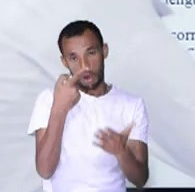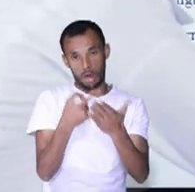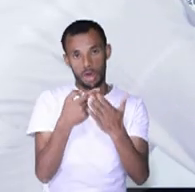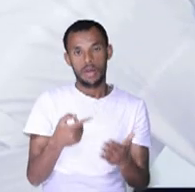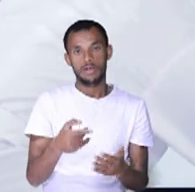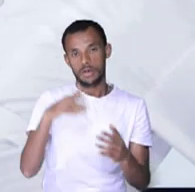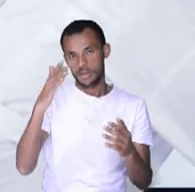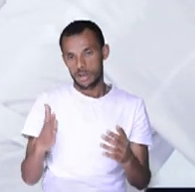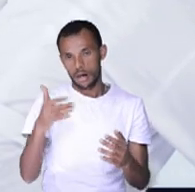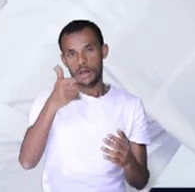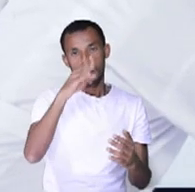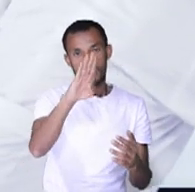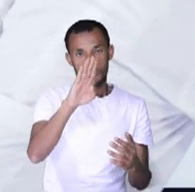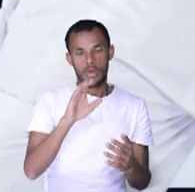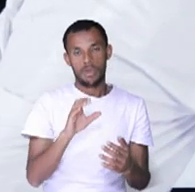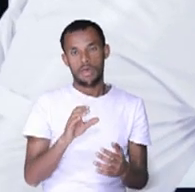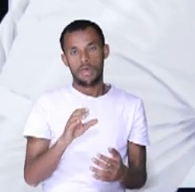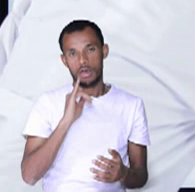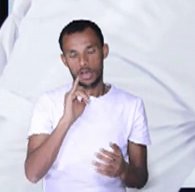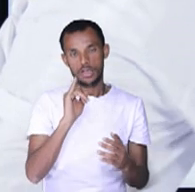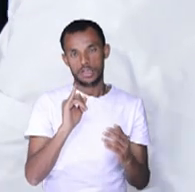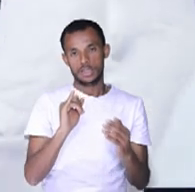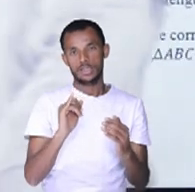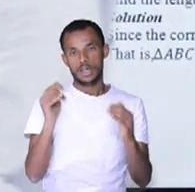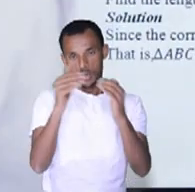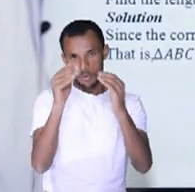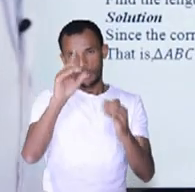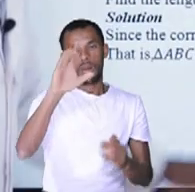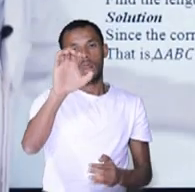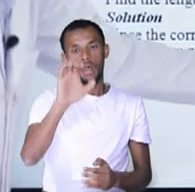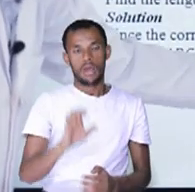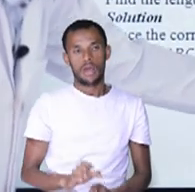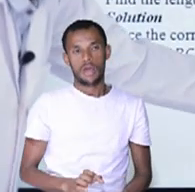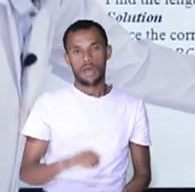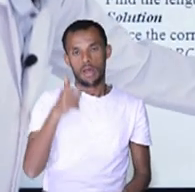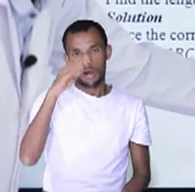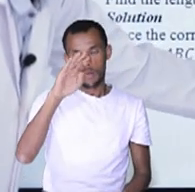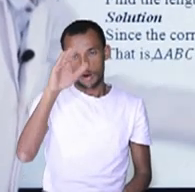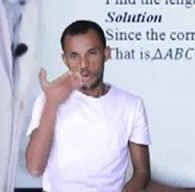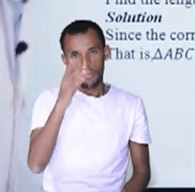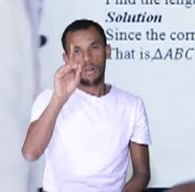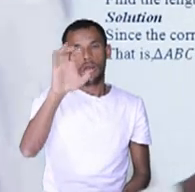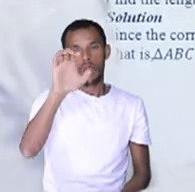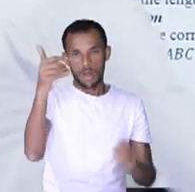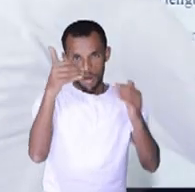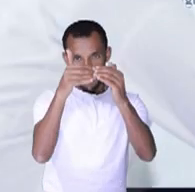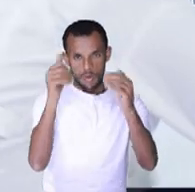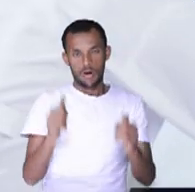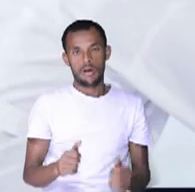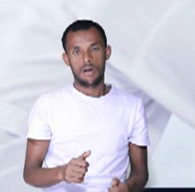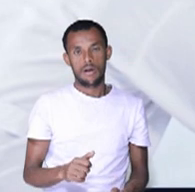Here, side AB is corresponding with DE. So AB over DE equals